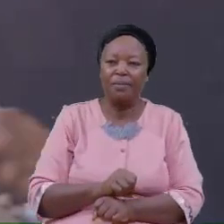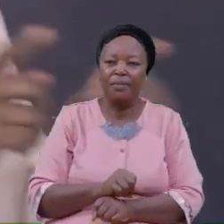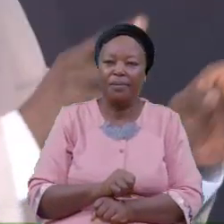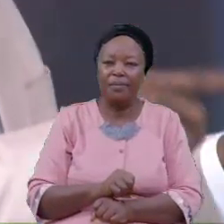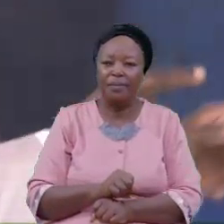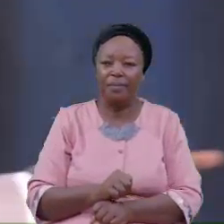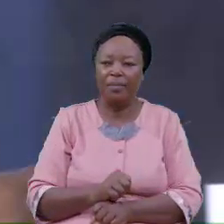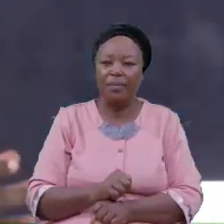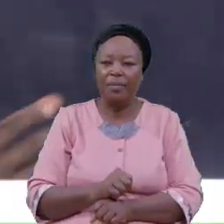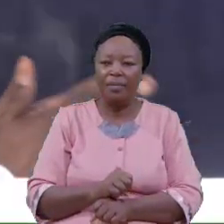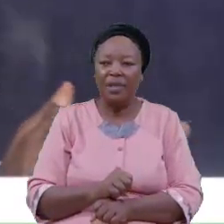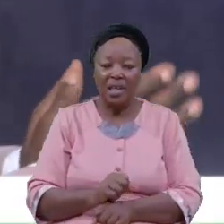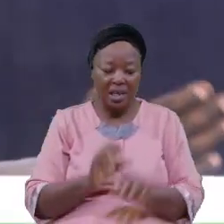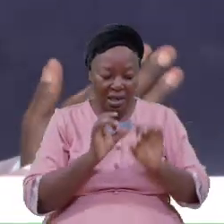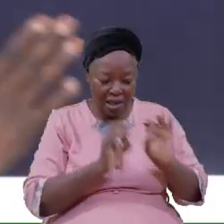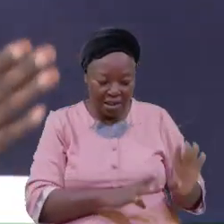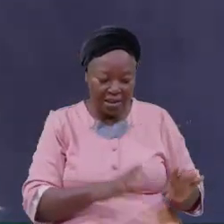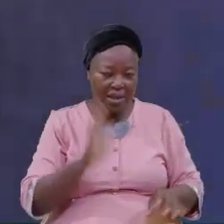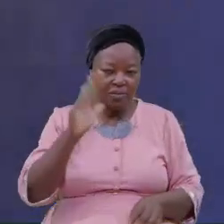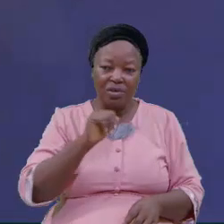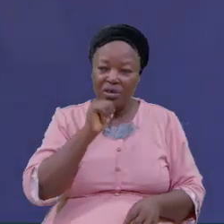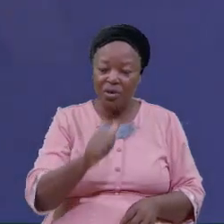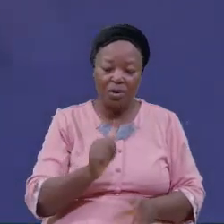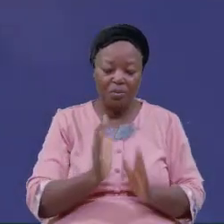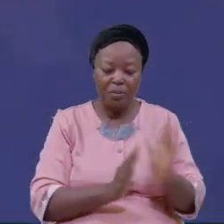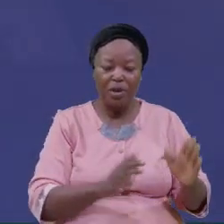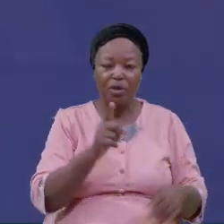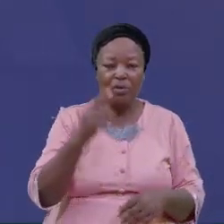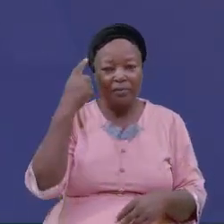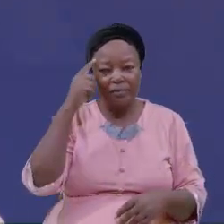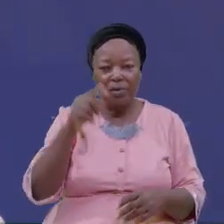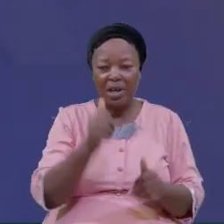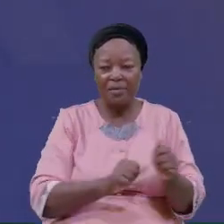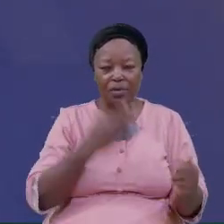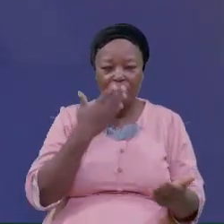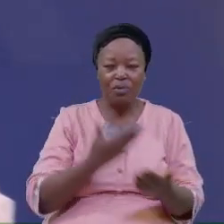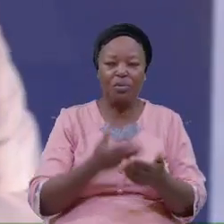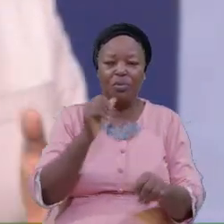Animosity will not prepare you for every good work.